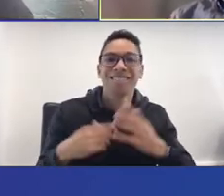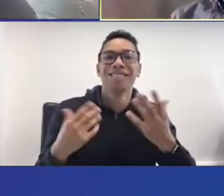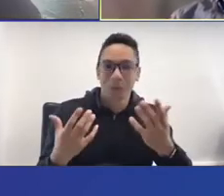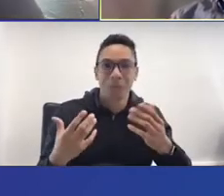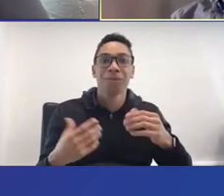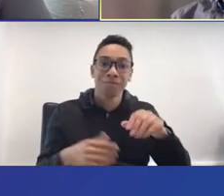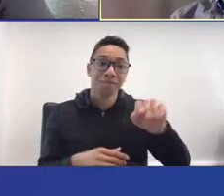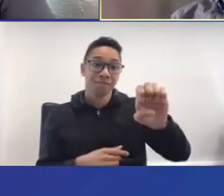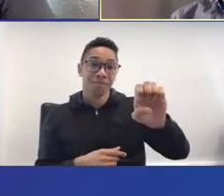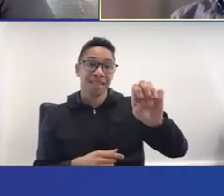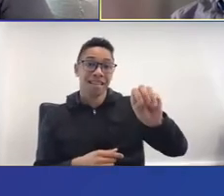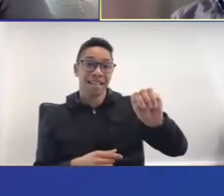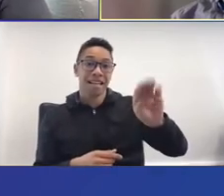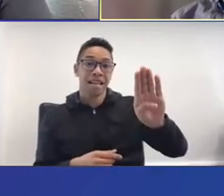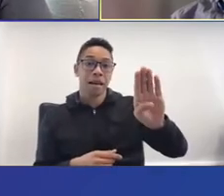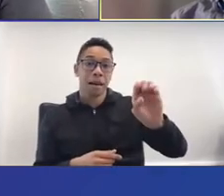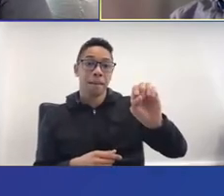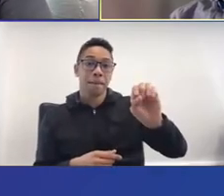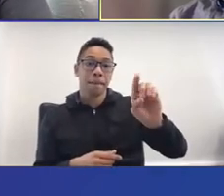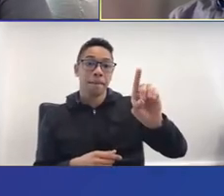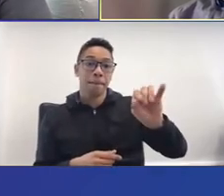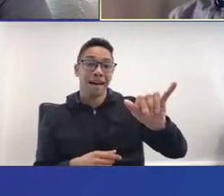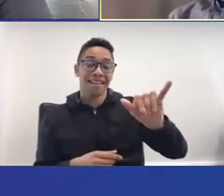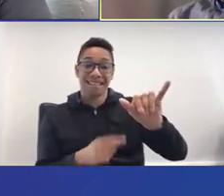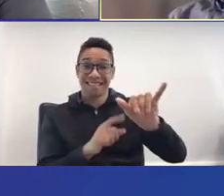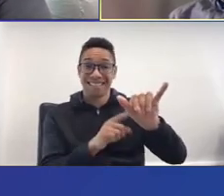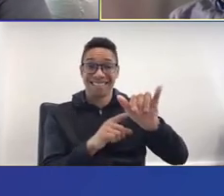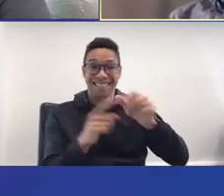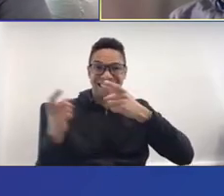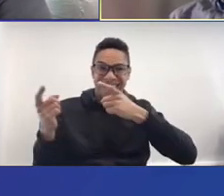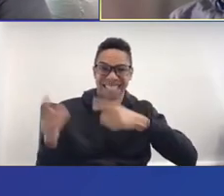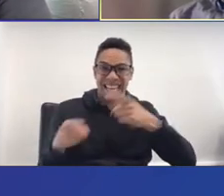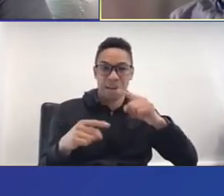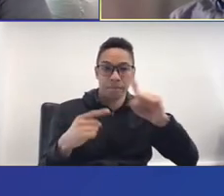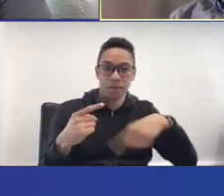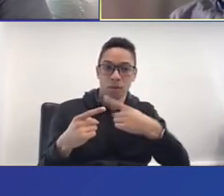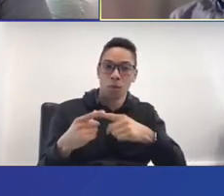embodying happens when you are connected,